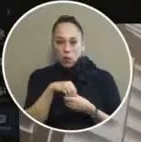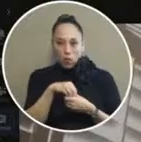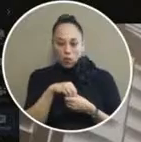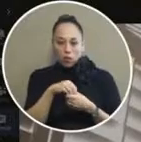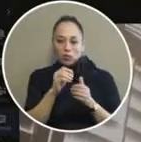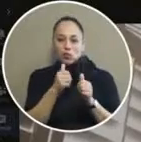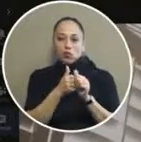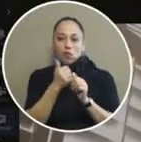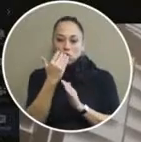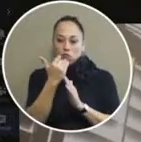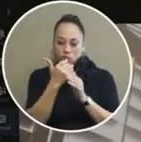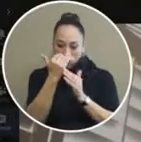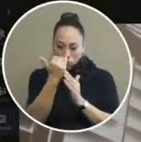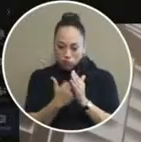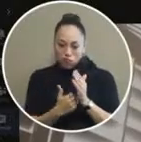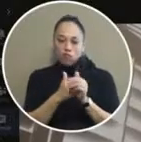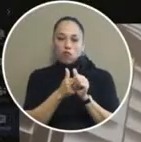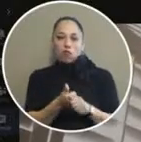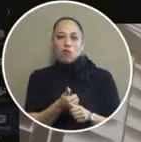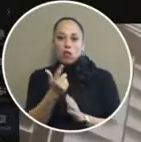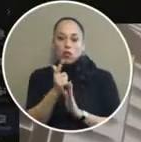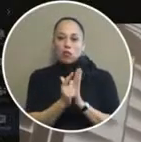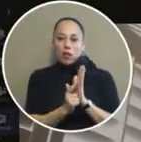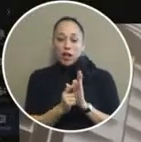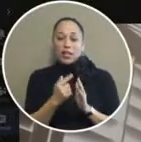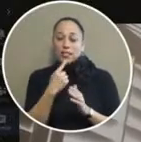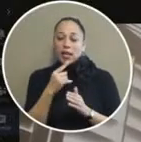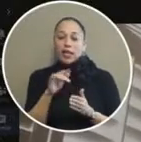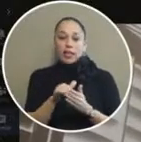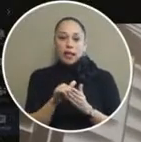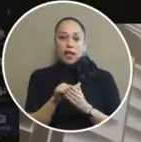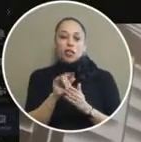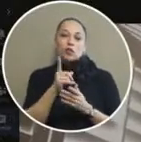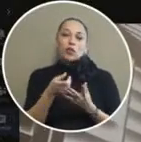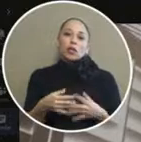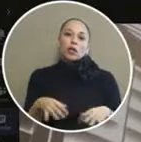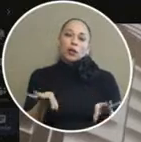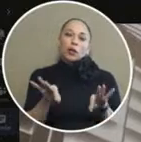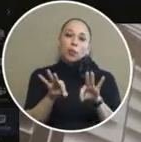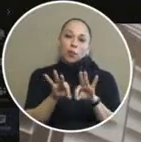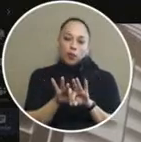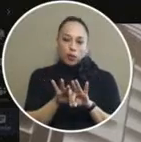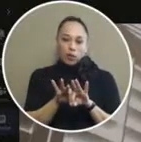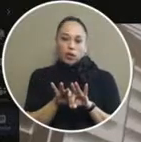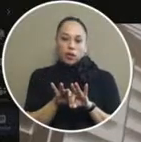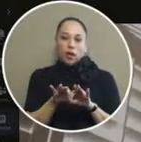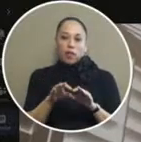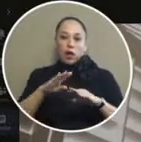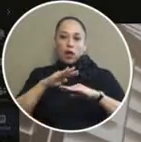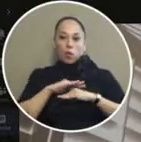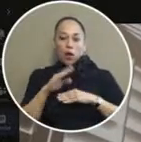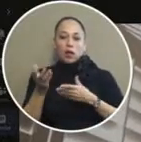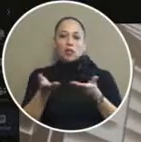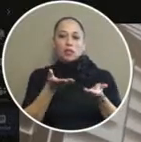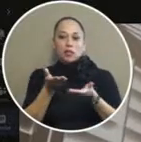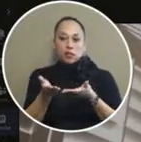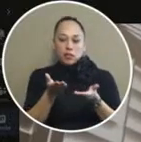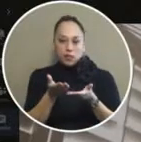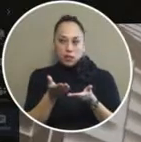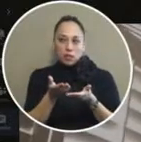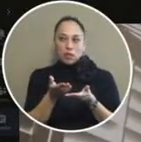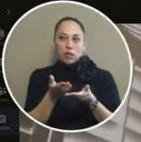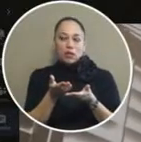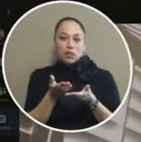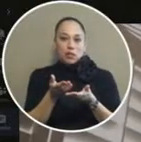the law as well. So that was very, very important. The compliance and service delivery that